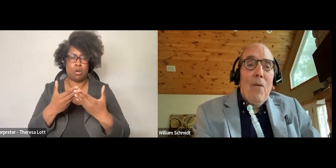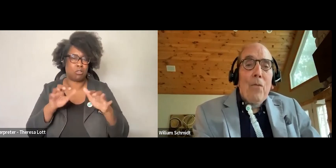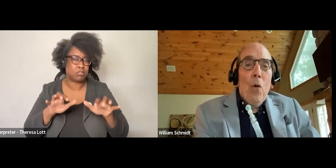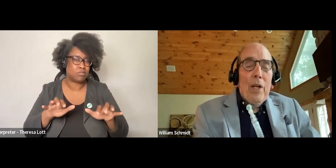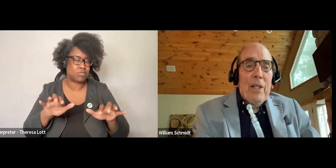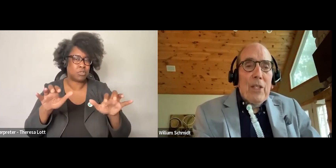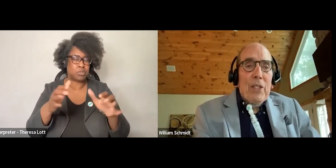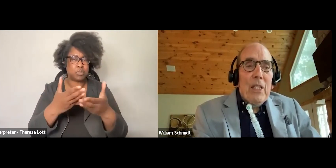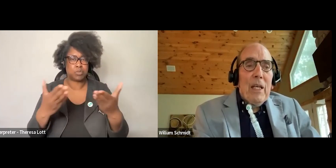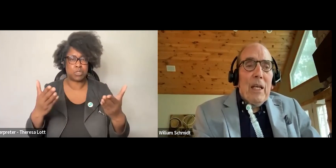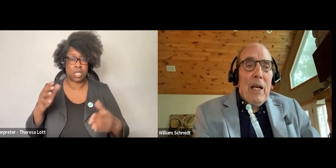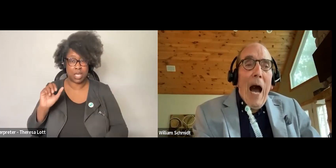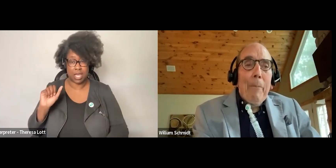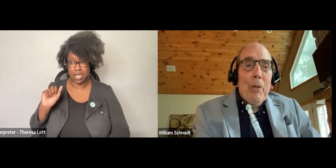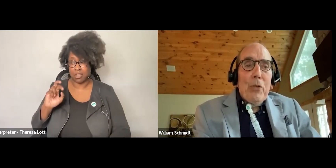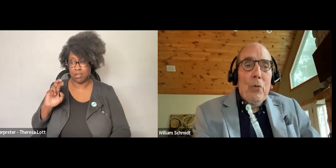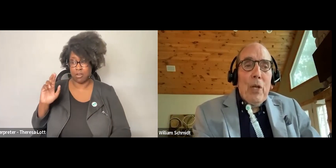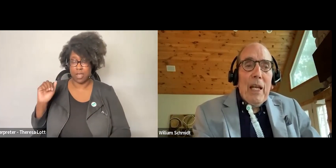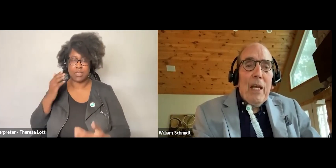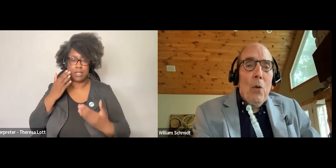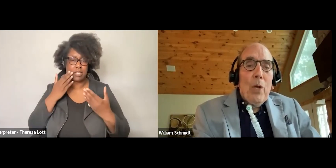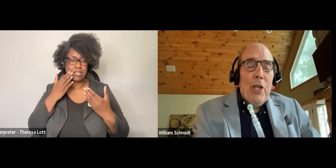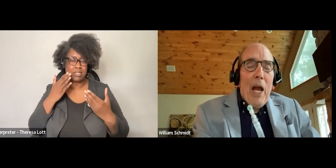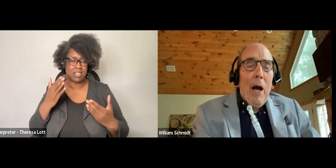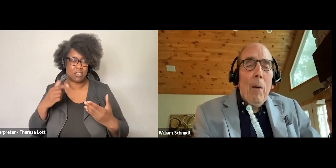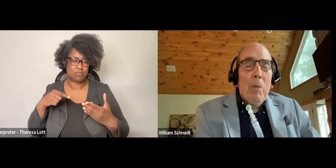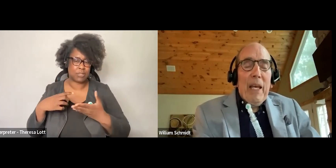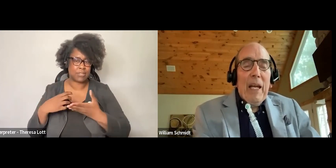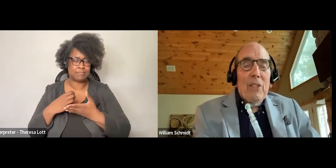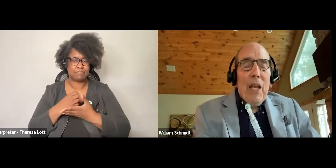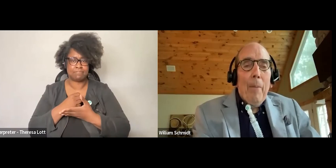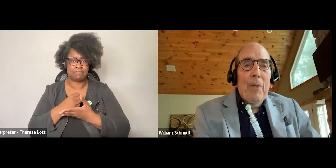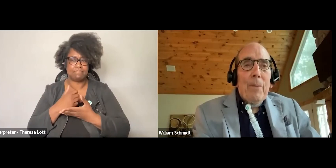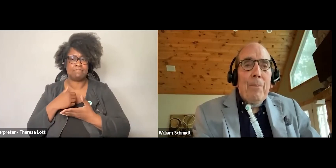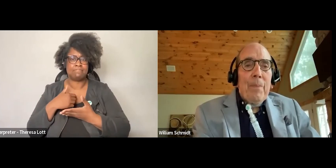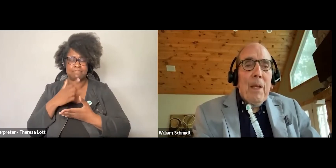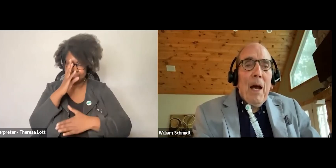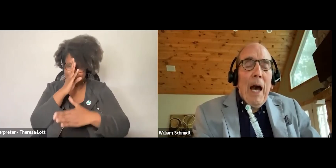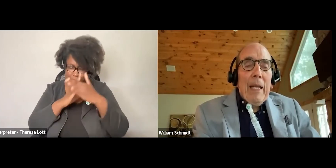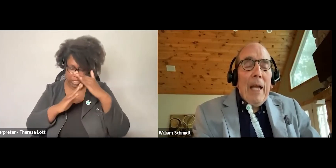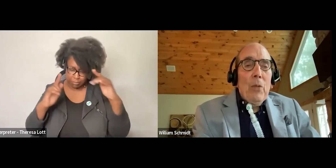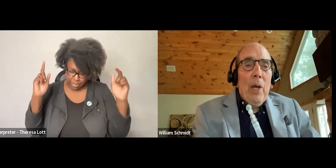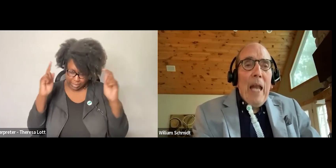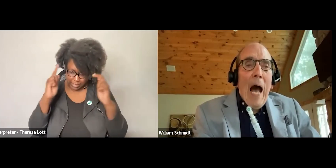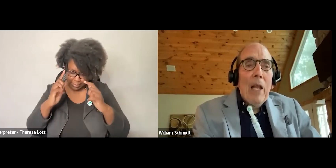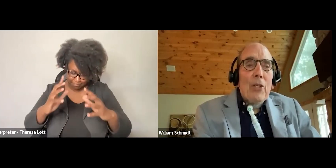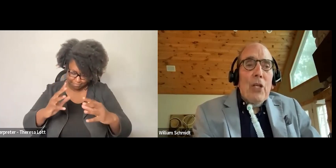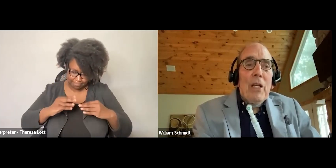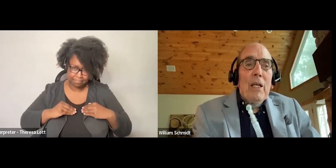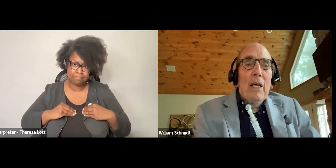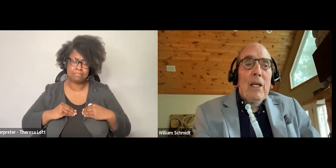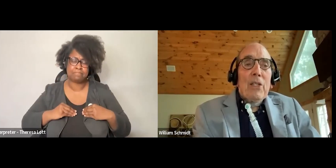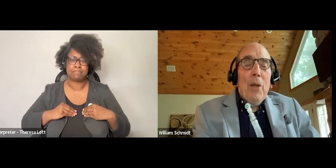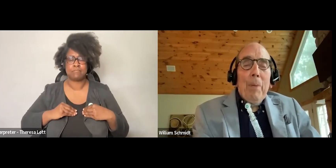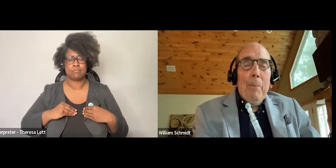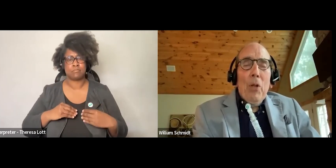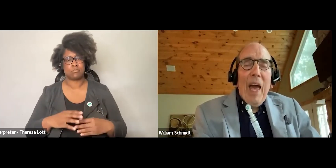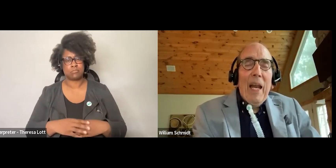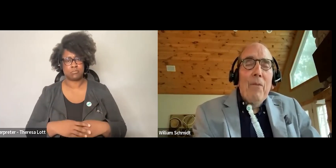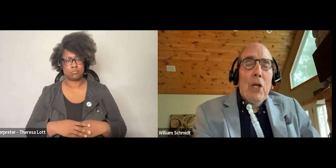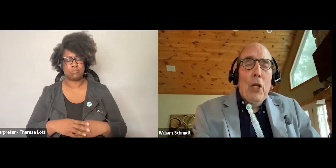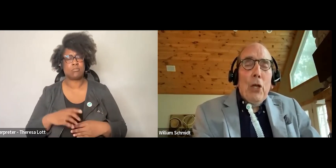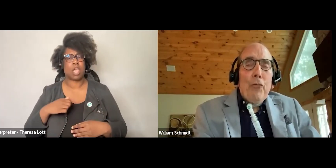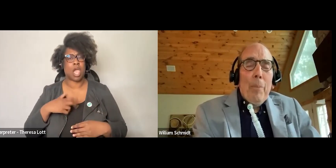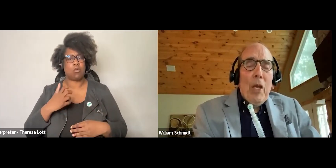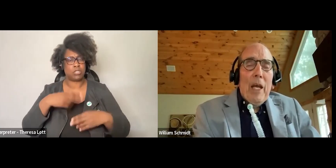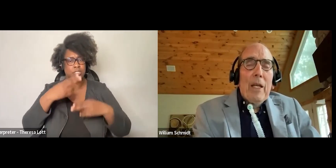AERA for this opportunity, which I humbly accept. I'd like to acknowledge some people that